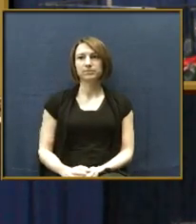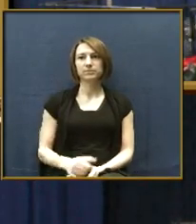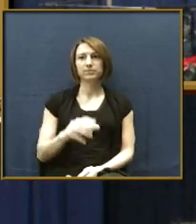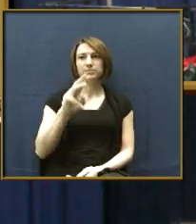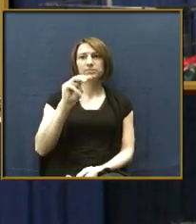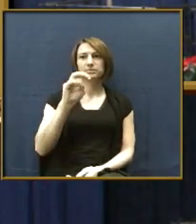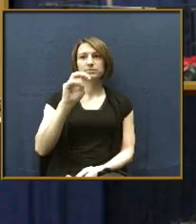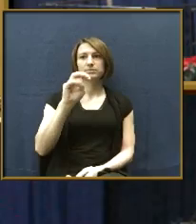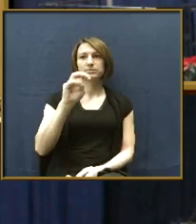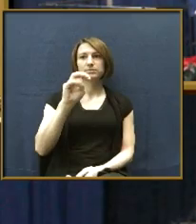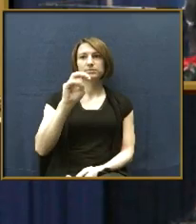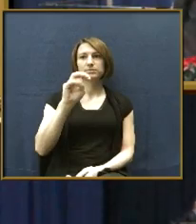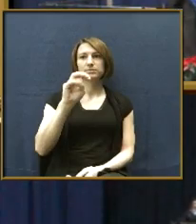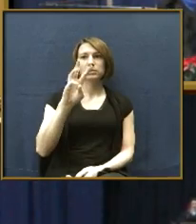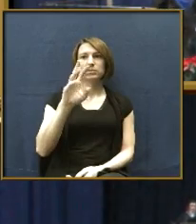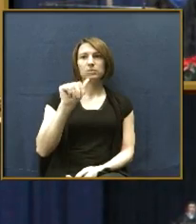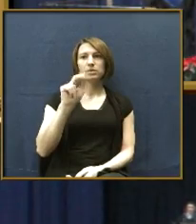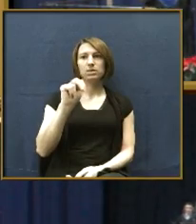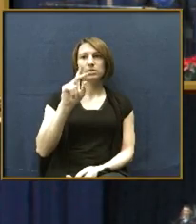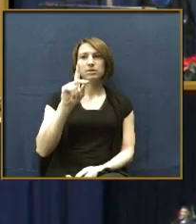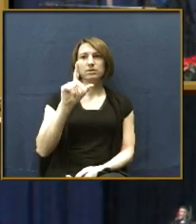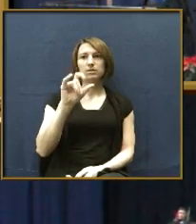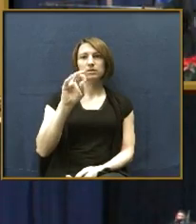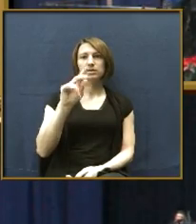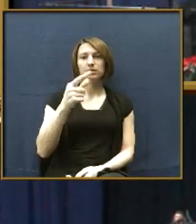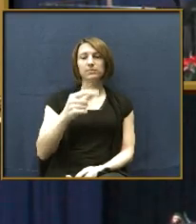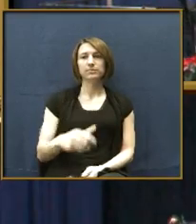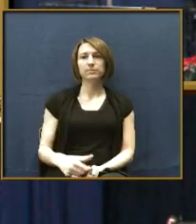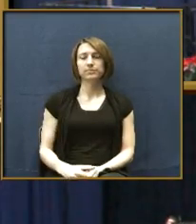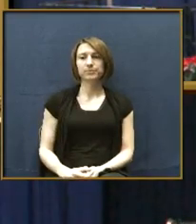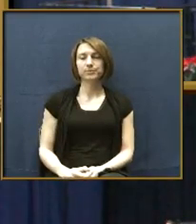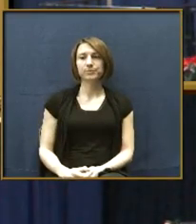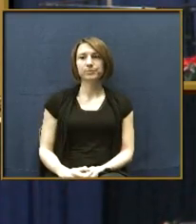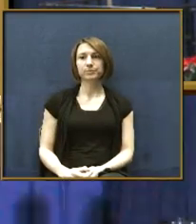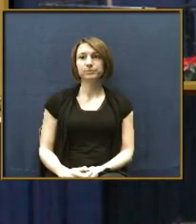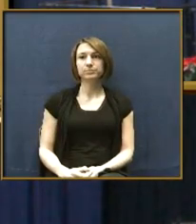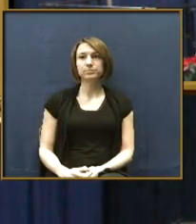Melinda J. Wandley.